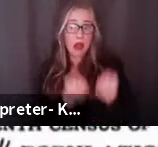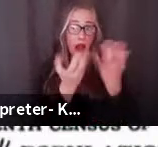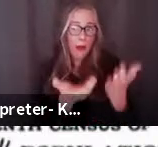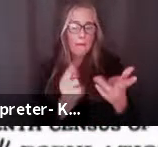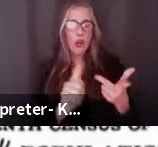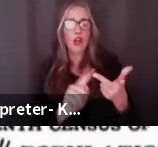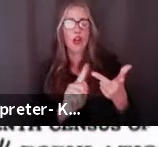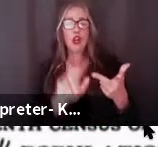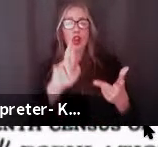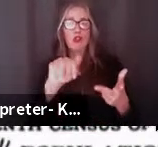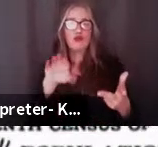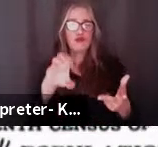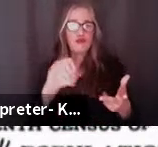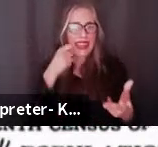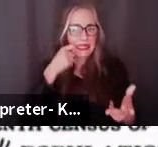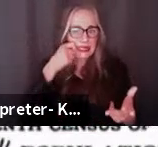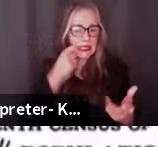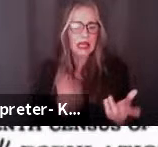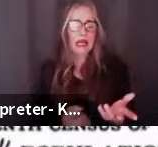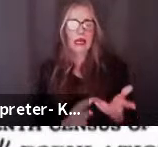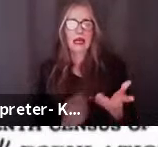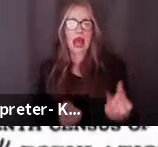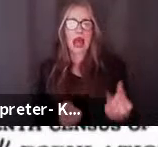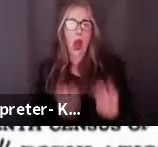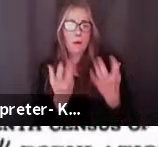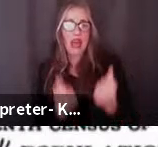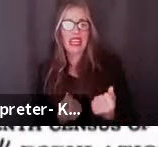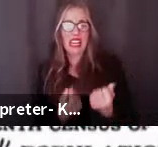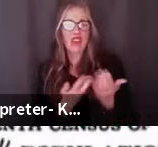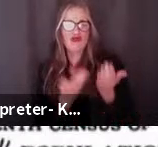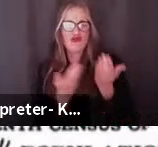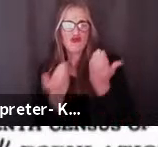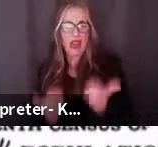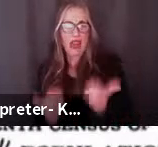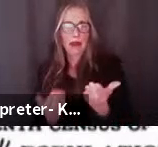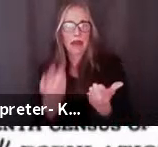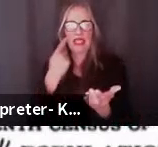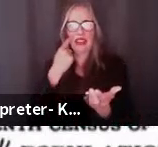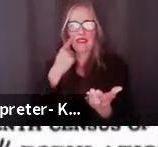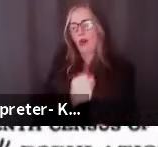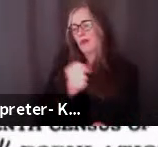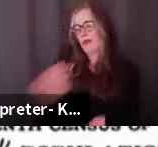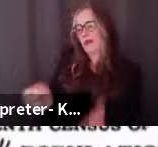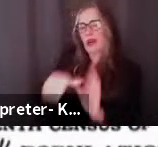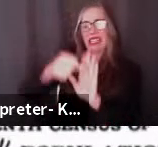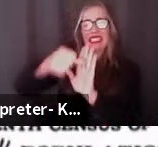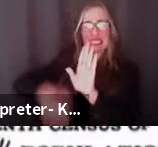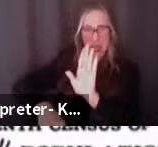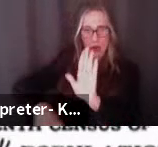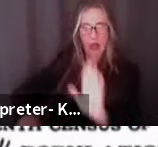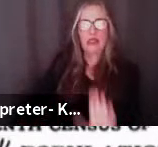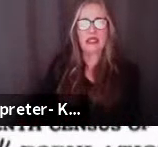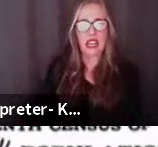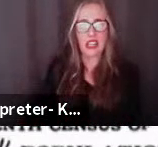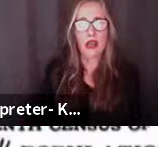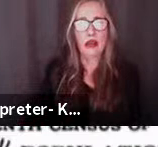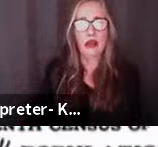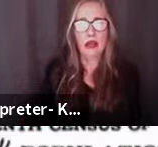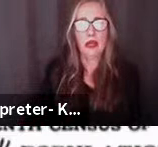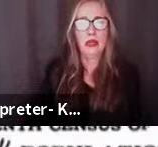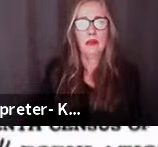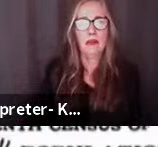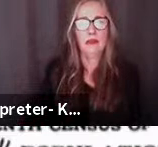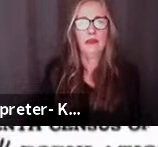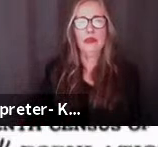were ultimately recommended from sterilization uh different than the general institutionalized population over the or the overall california